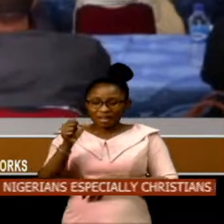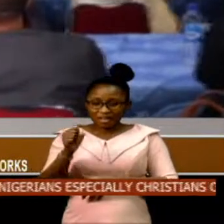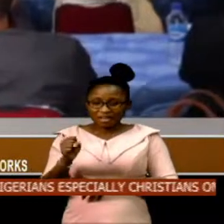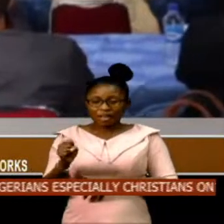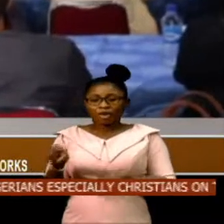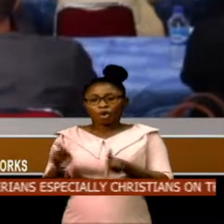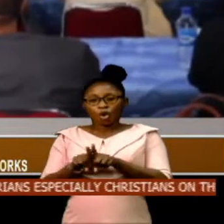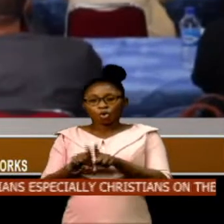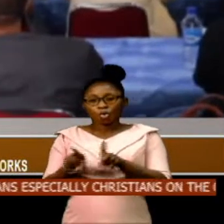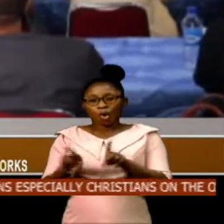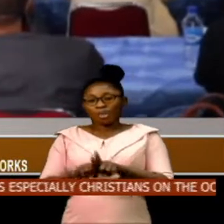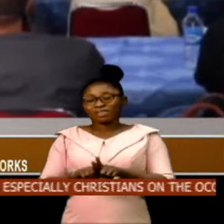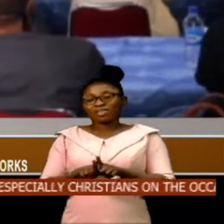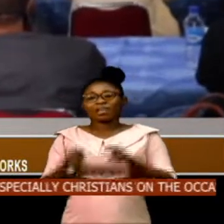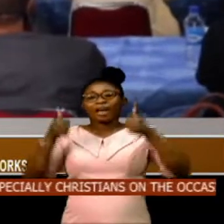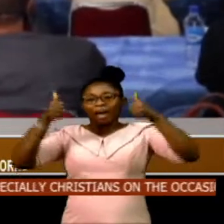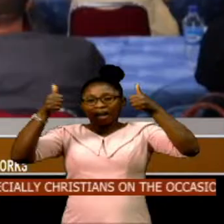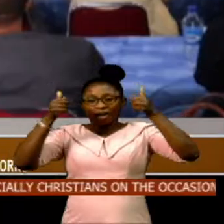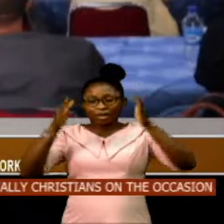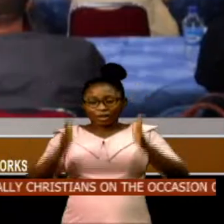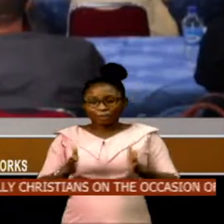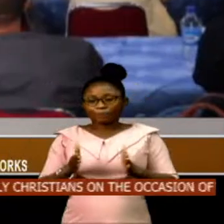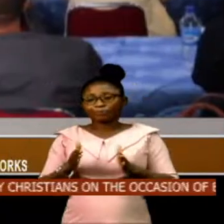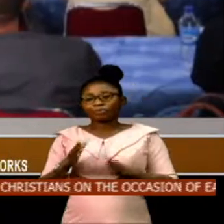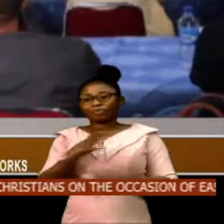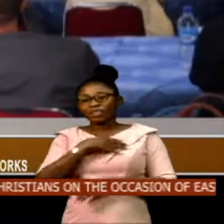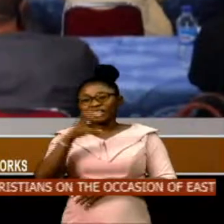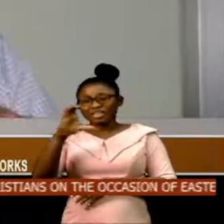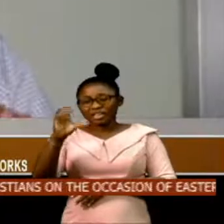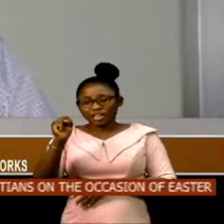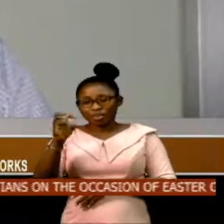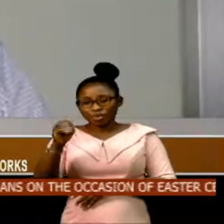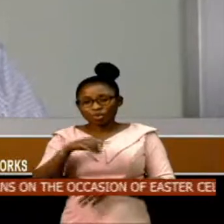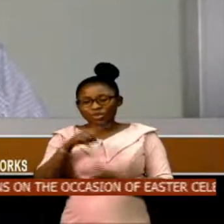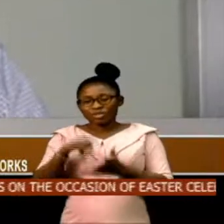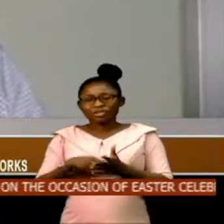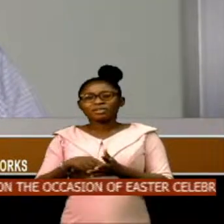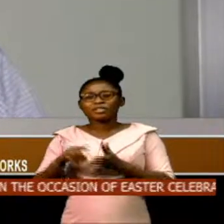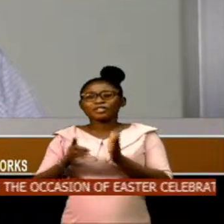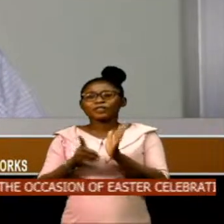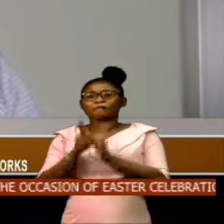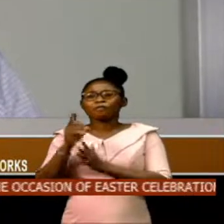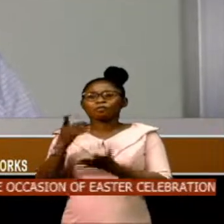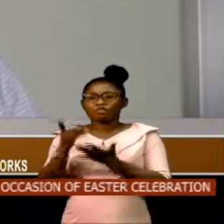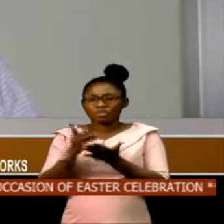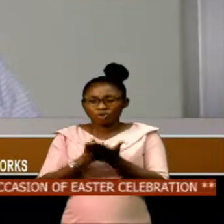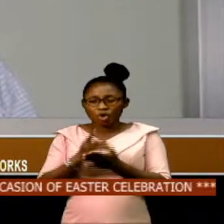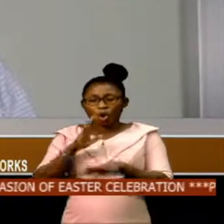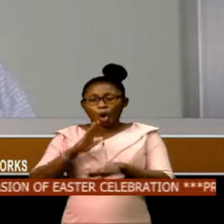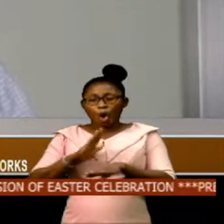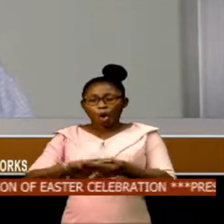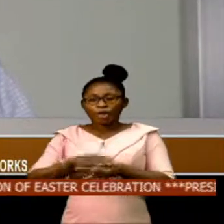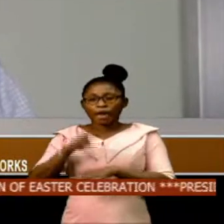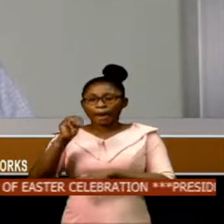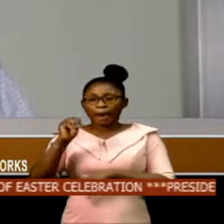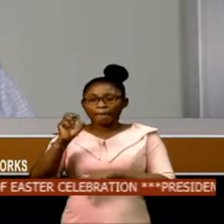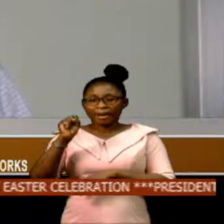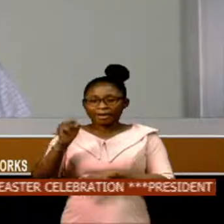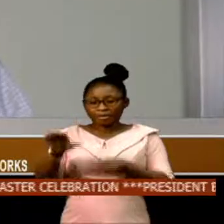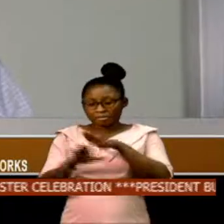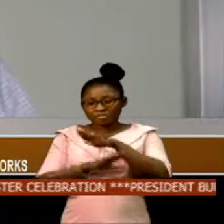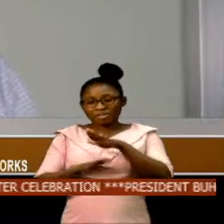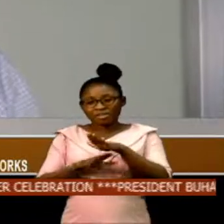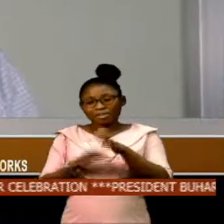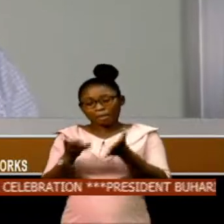agencies, as well as academics and CSOs. The process generated discussions on the NFMS